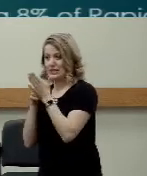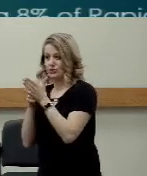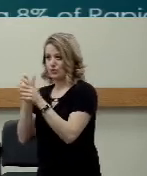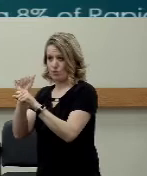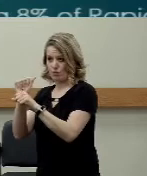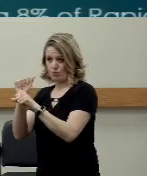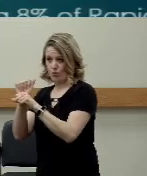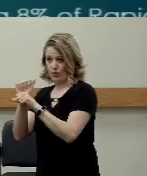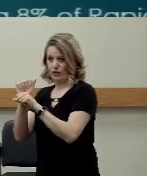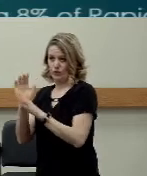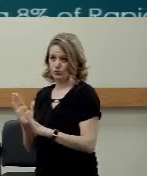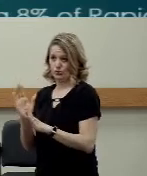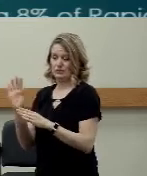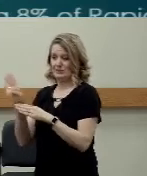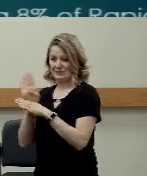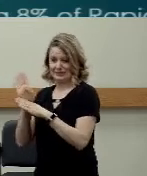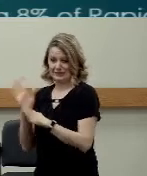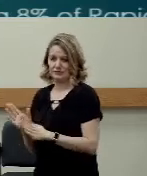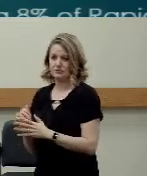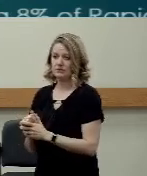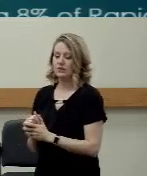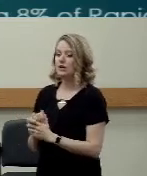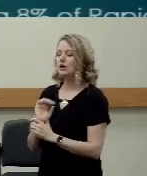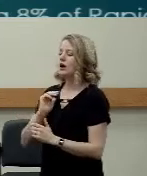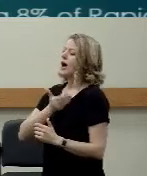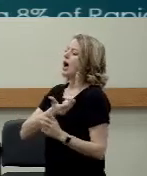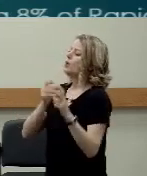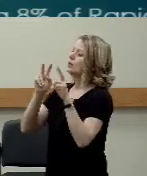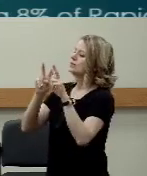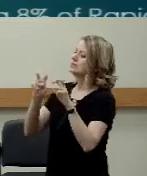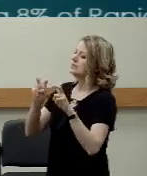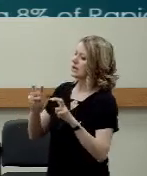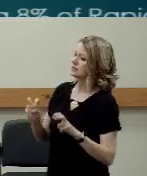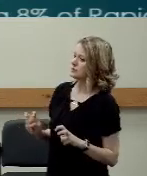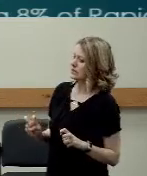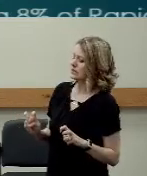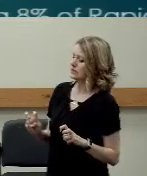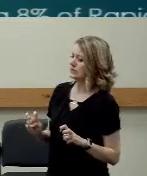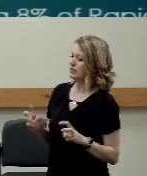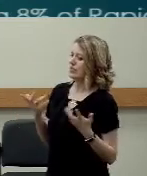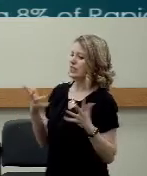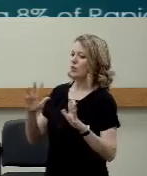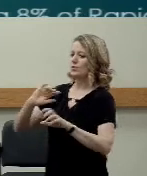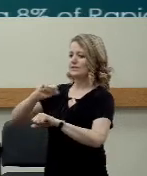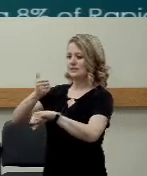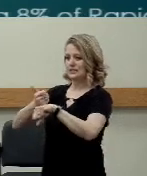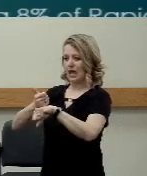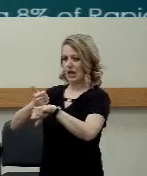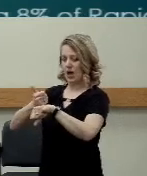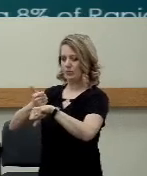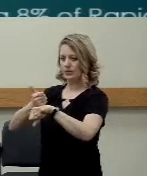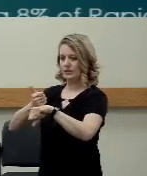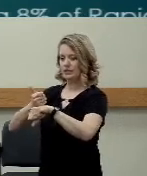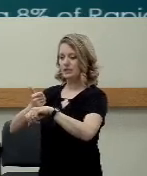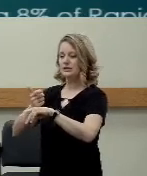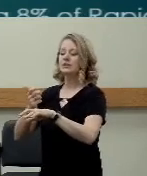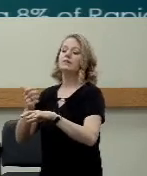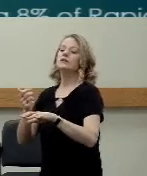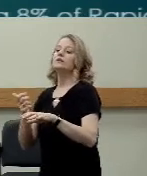So this assessment, what we have in place today, was based on a